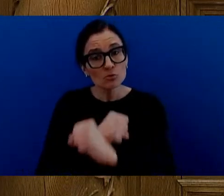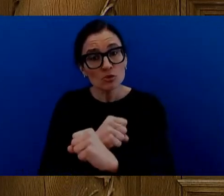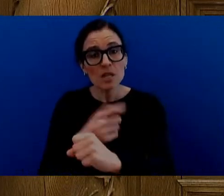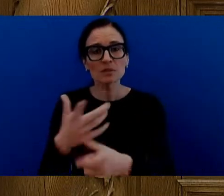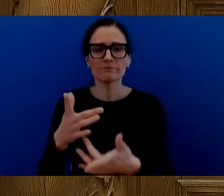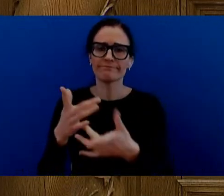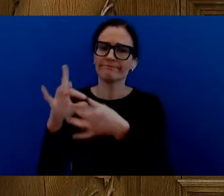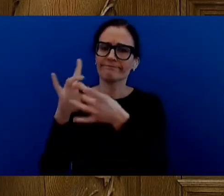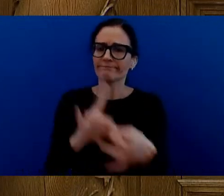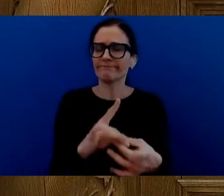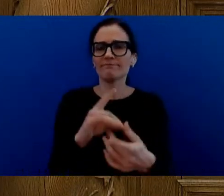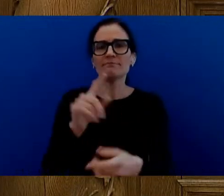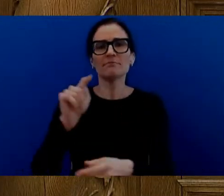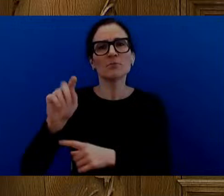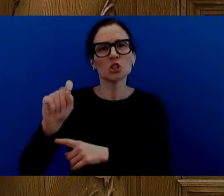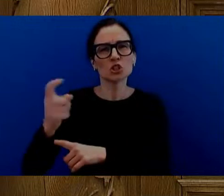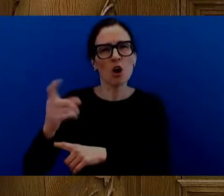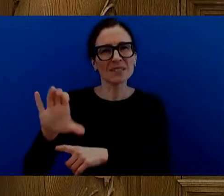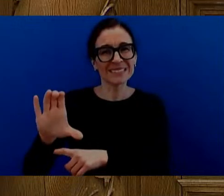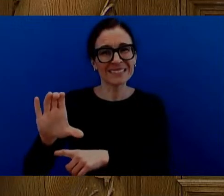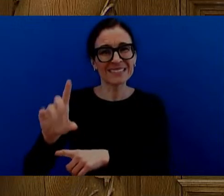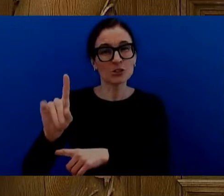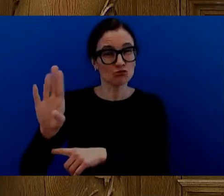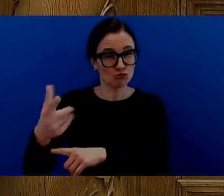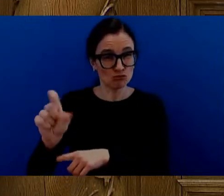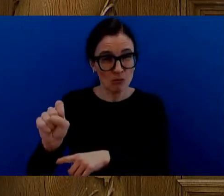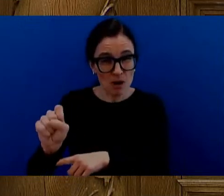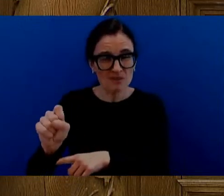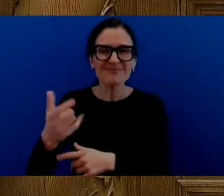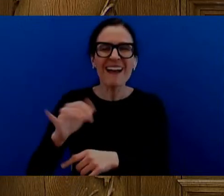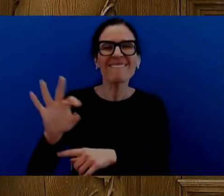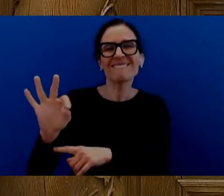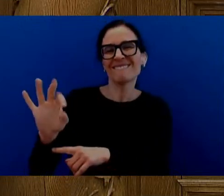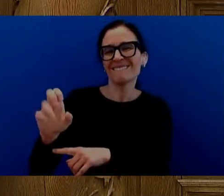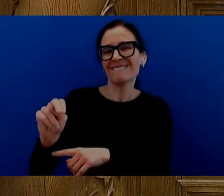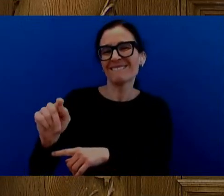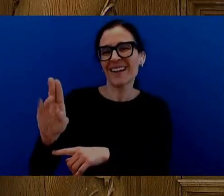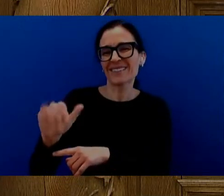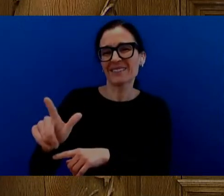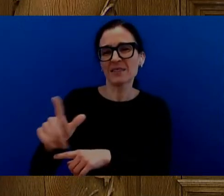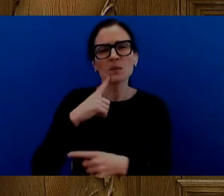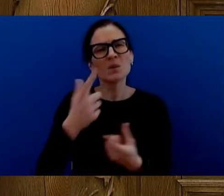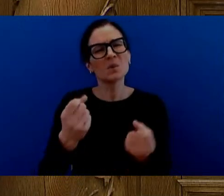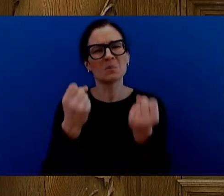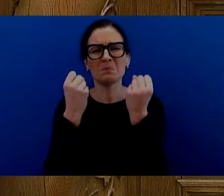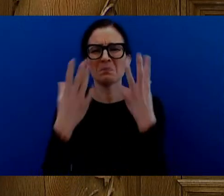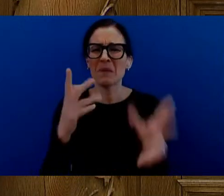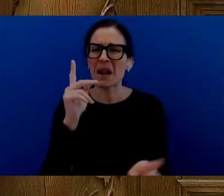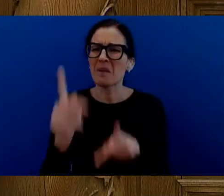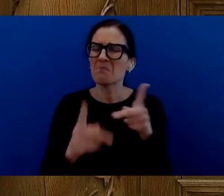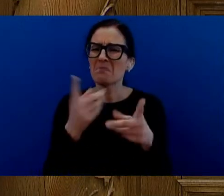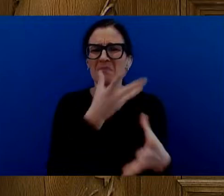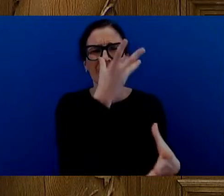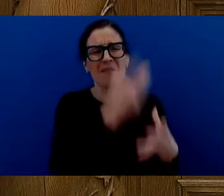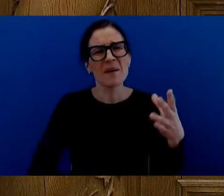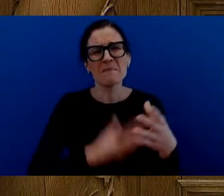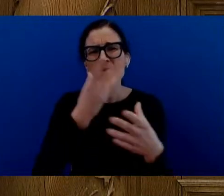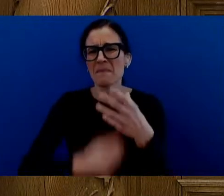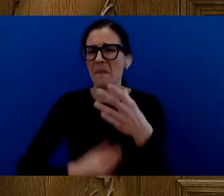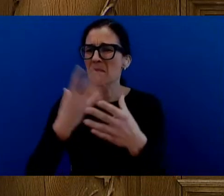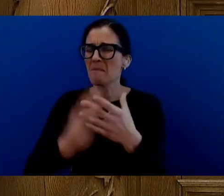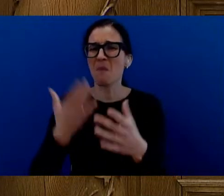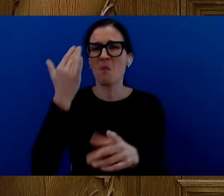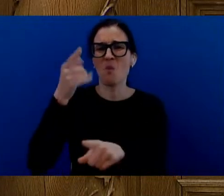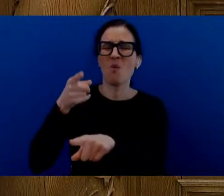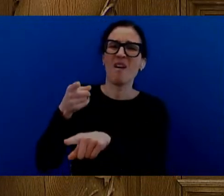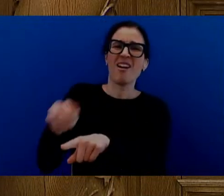lost loved ones to the toxic drug crisis. Just like Americans, our hearts are filled with